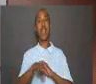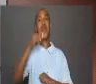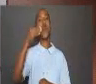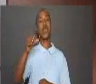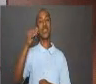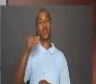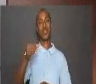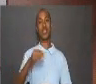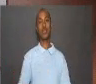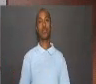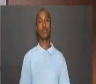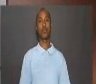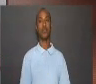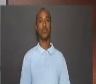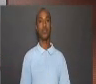aqueous solutions.